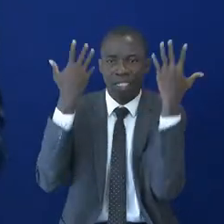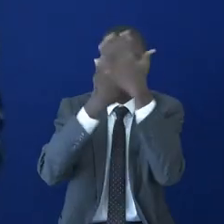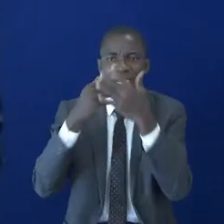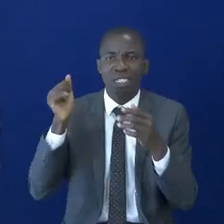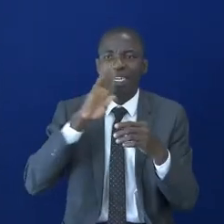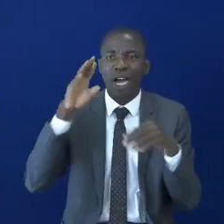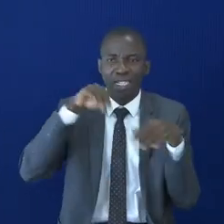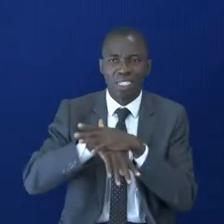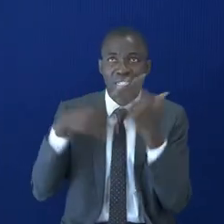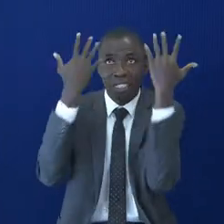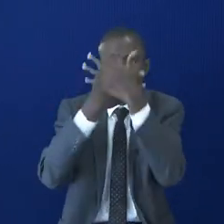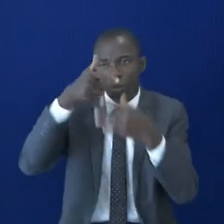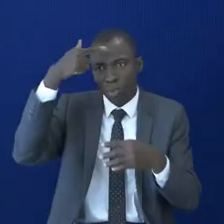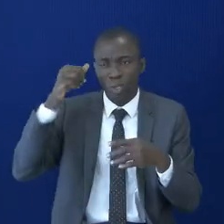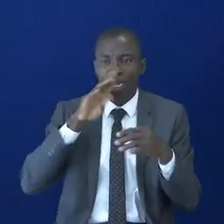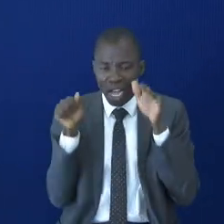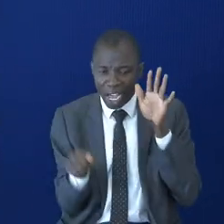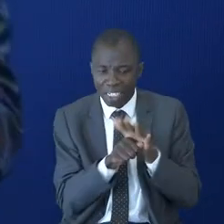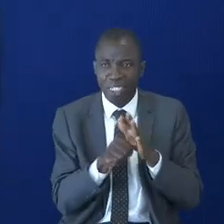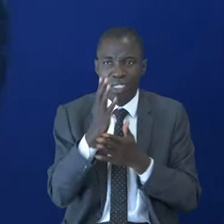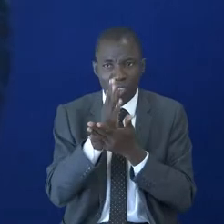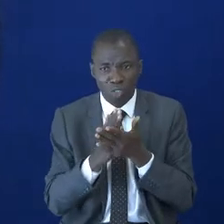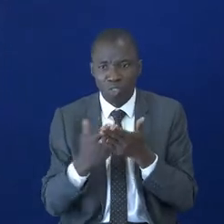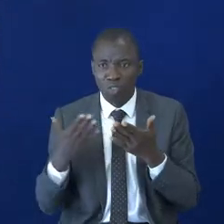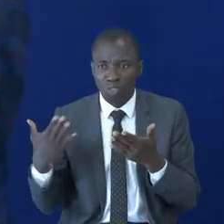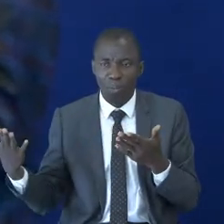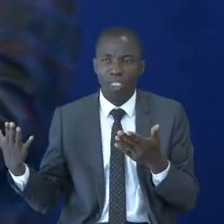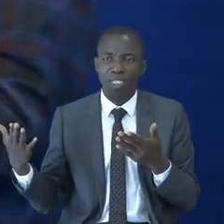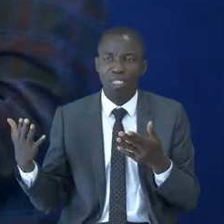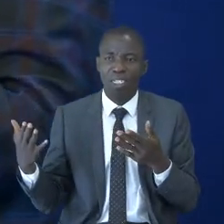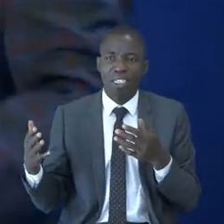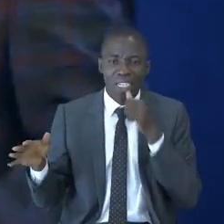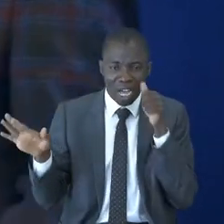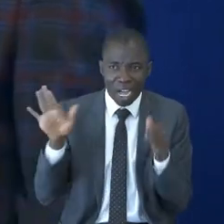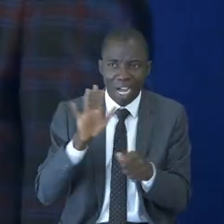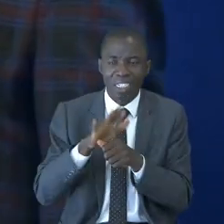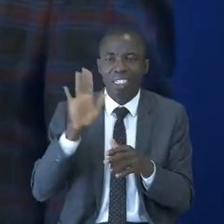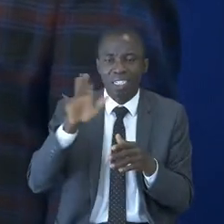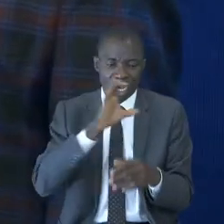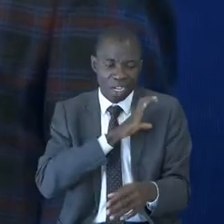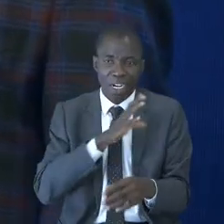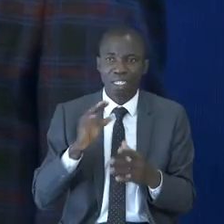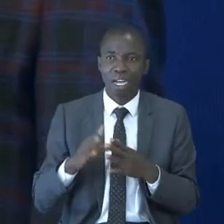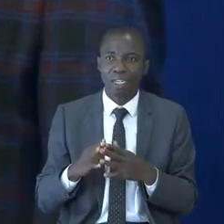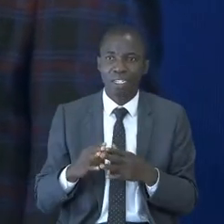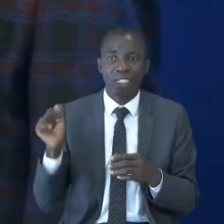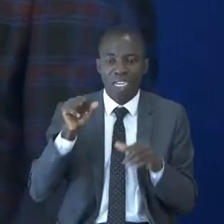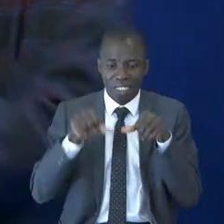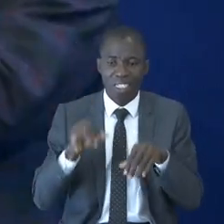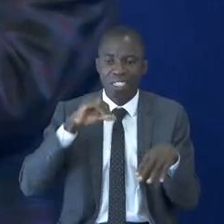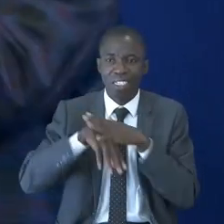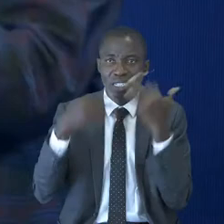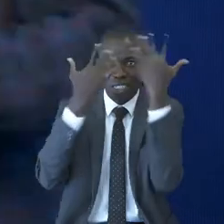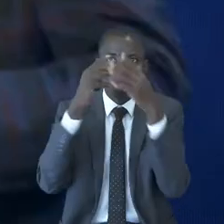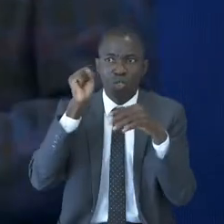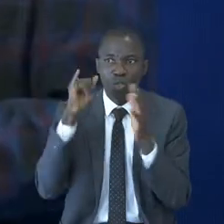are hiding something. They are hiding their character. They stay in darkness so that